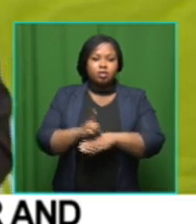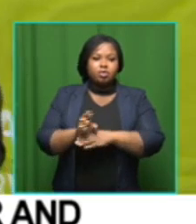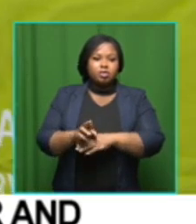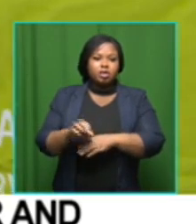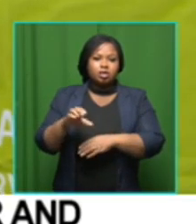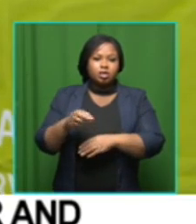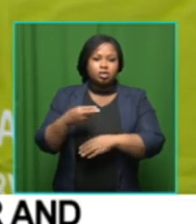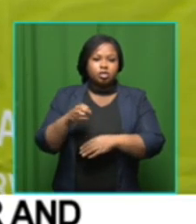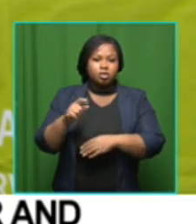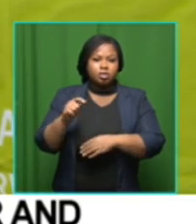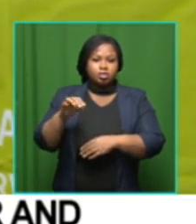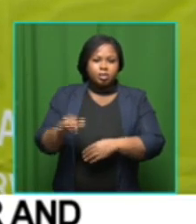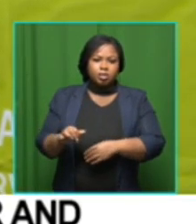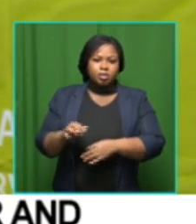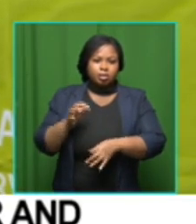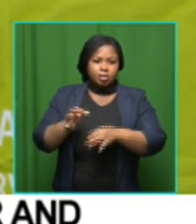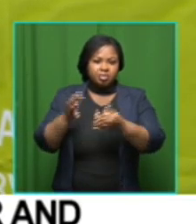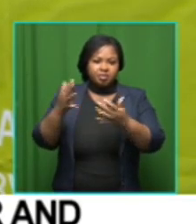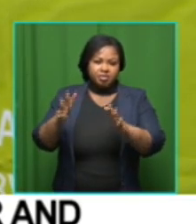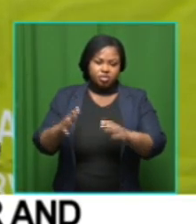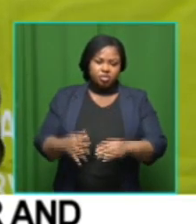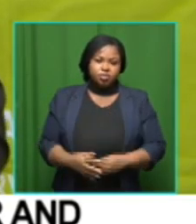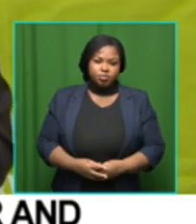just given.